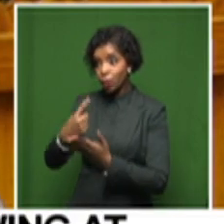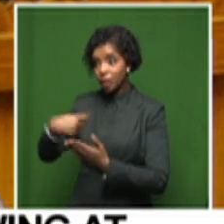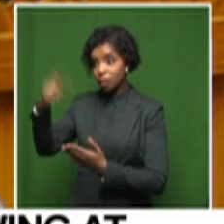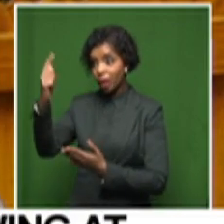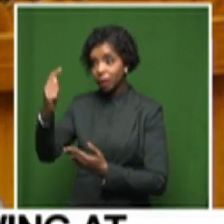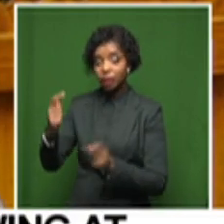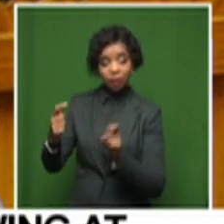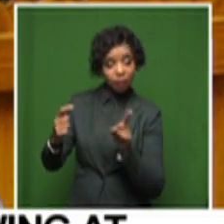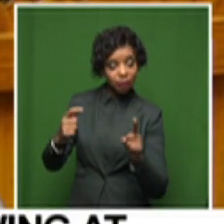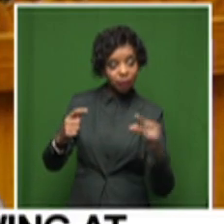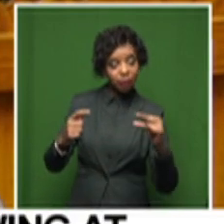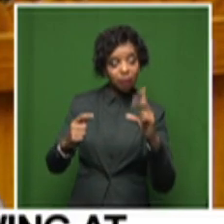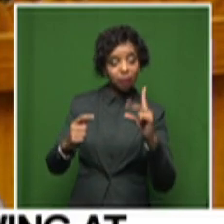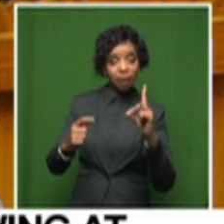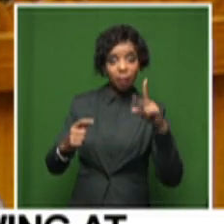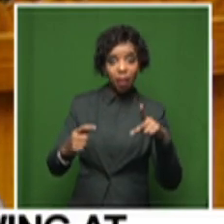in